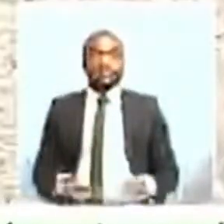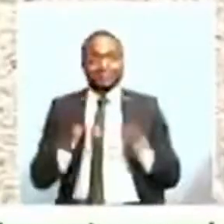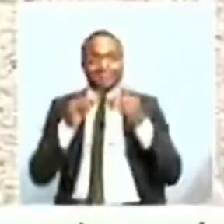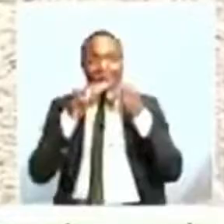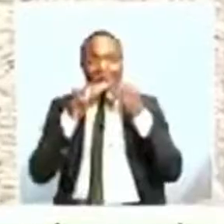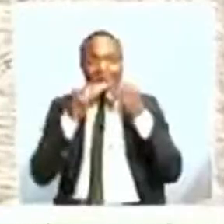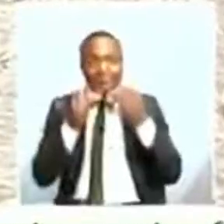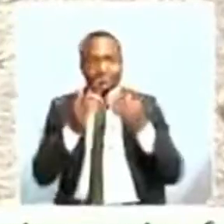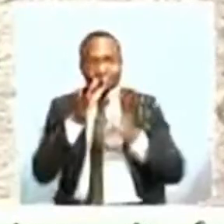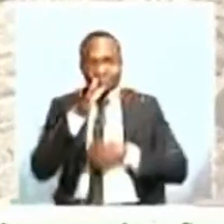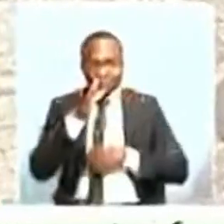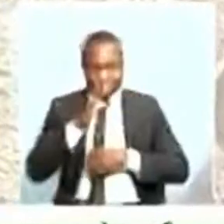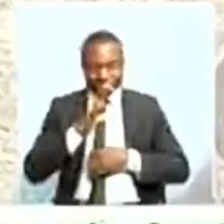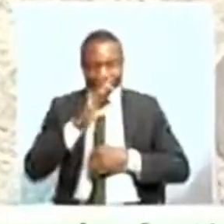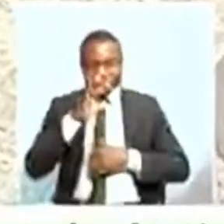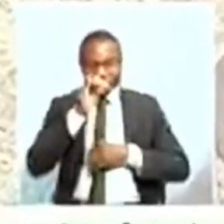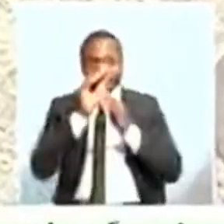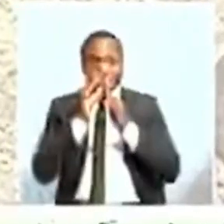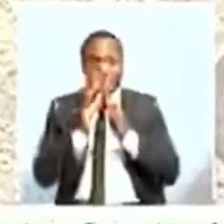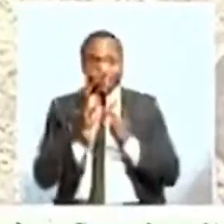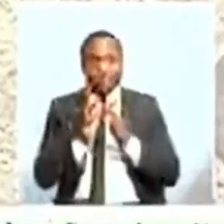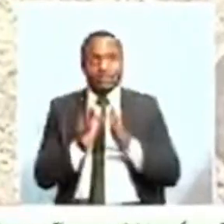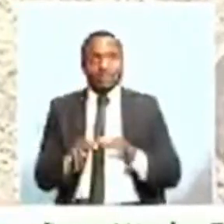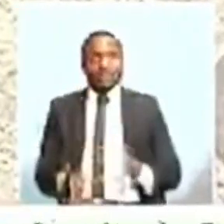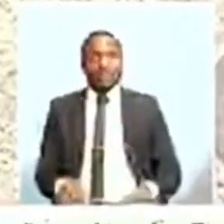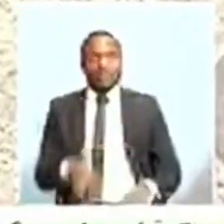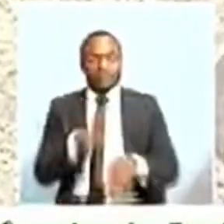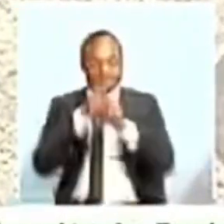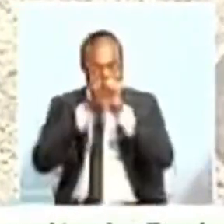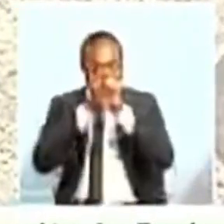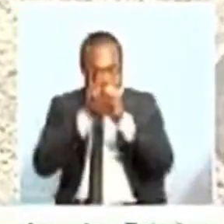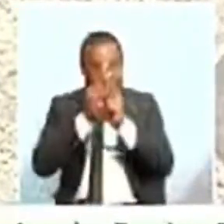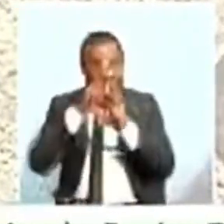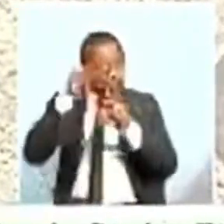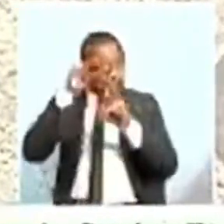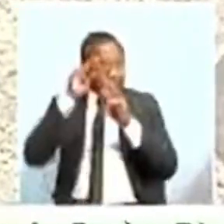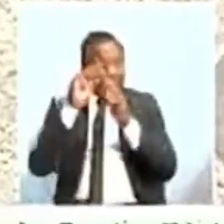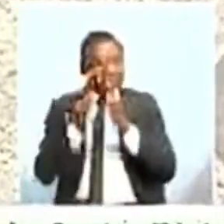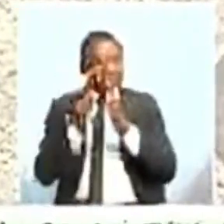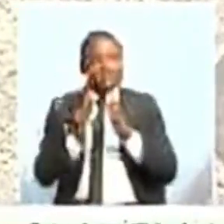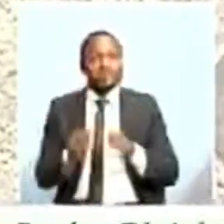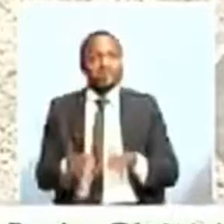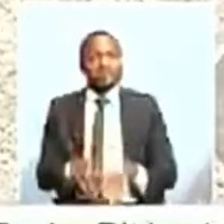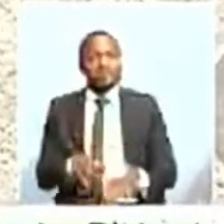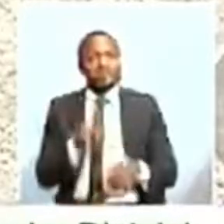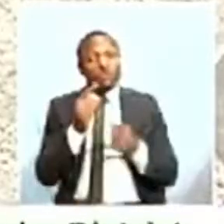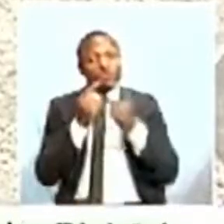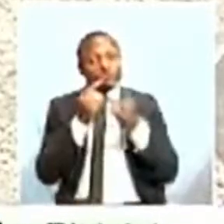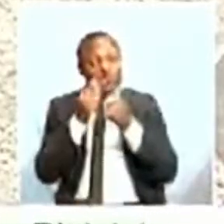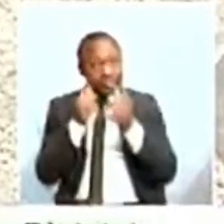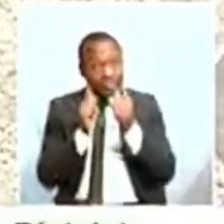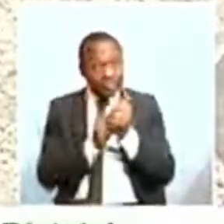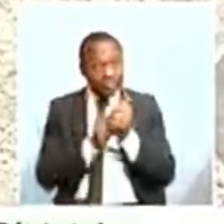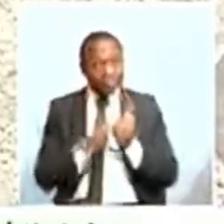Thank you, Madam Speaker. Honorable Minister, you have talked